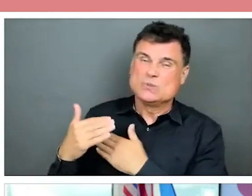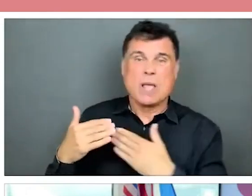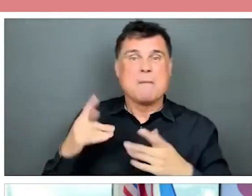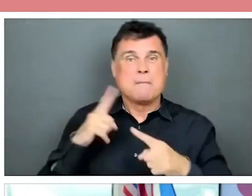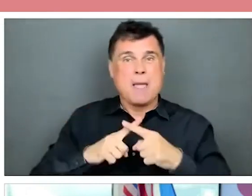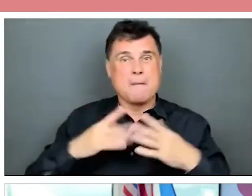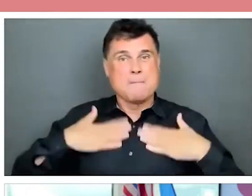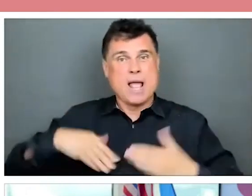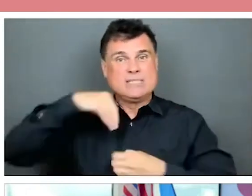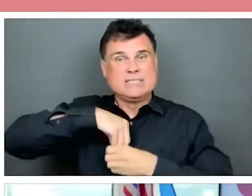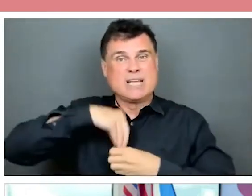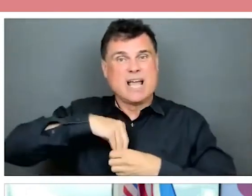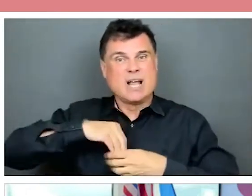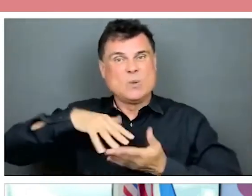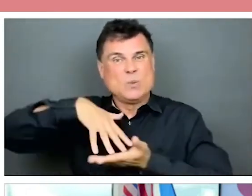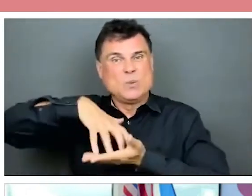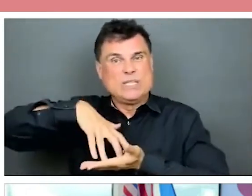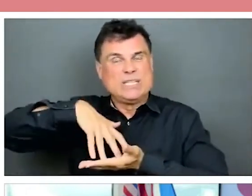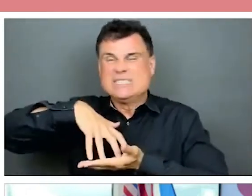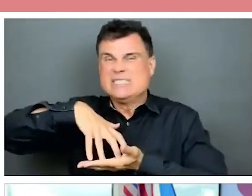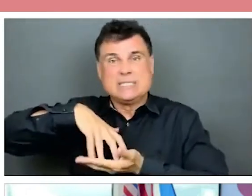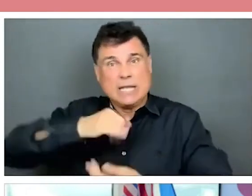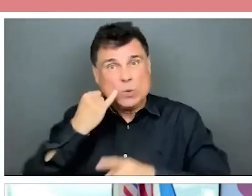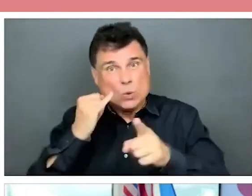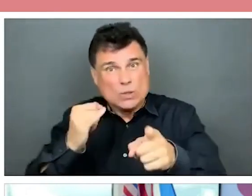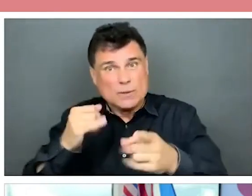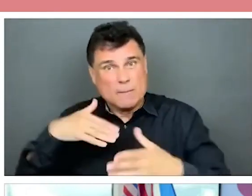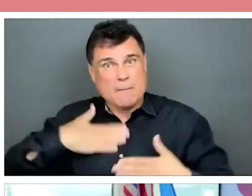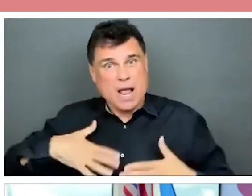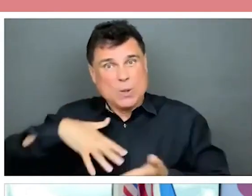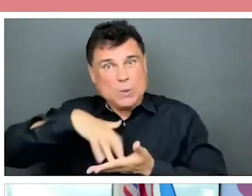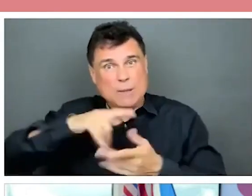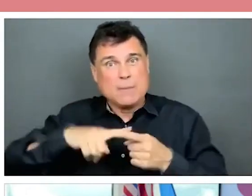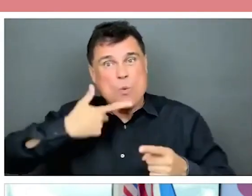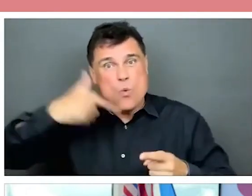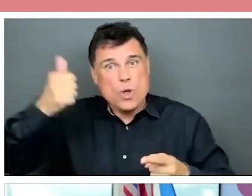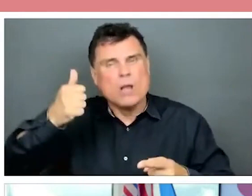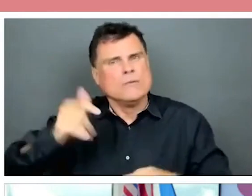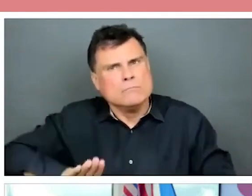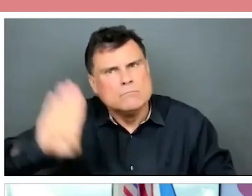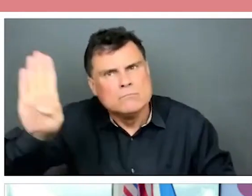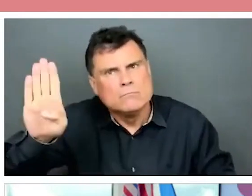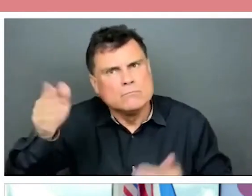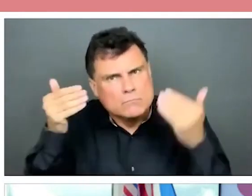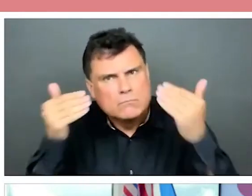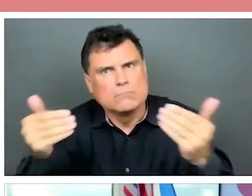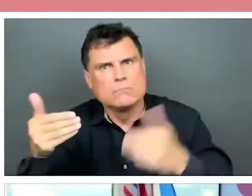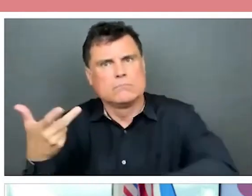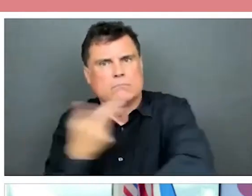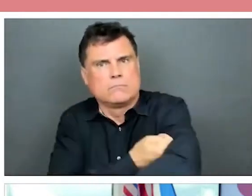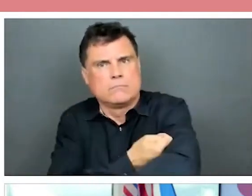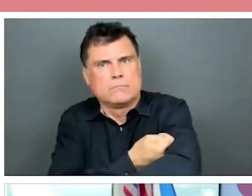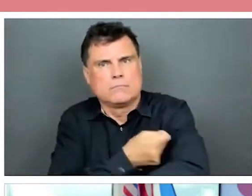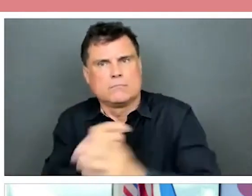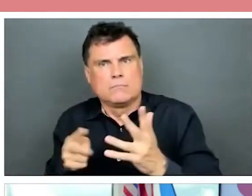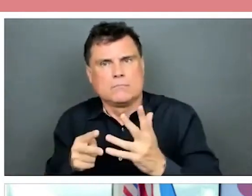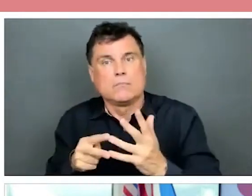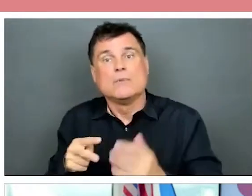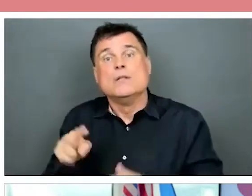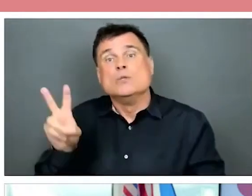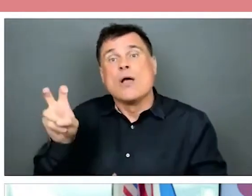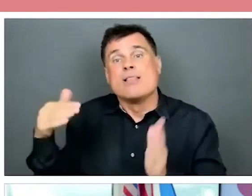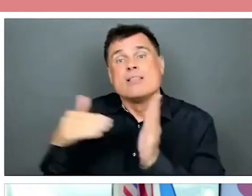had that level of uptake so soon. But again, there are still over 200,000 people who have received an